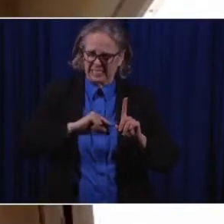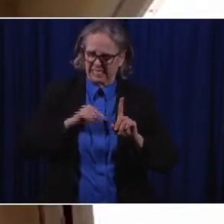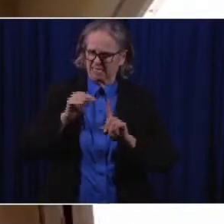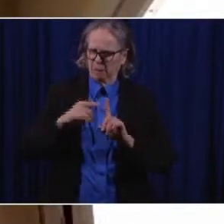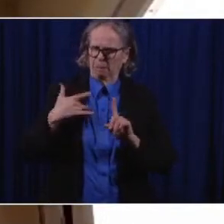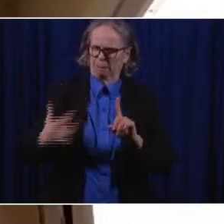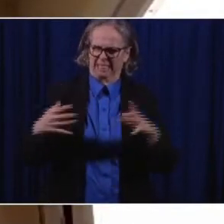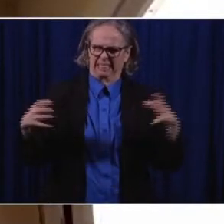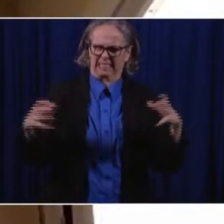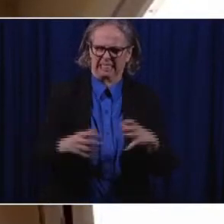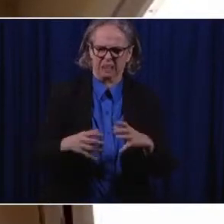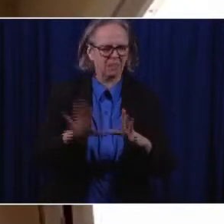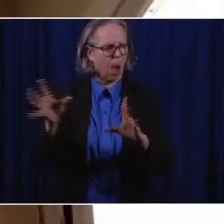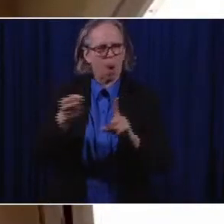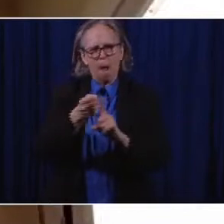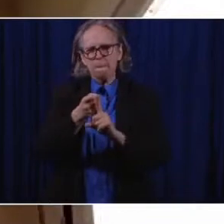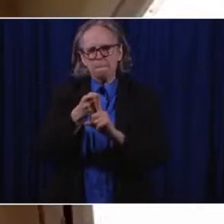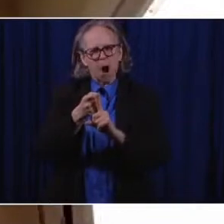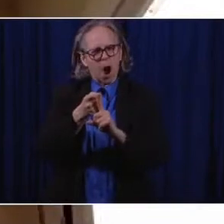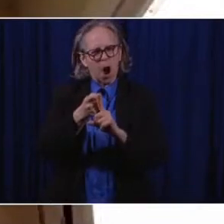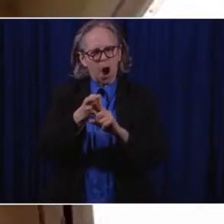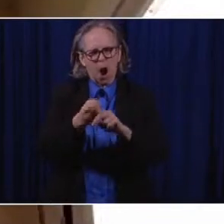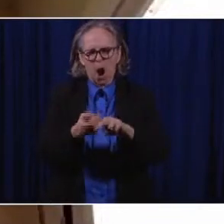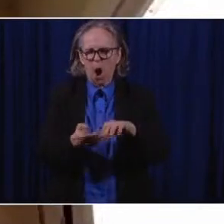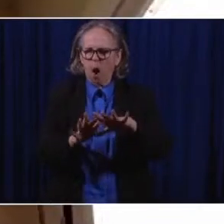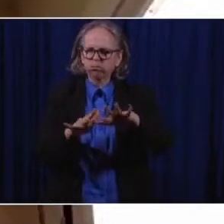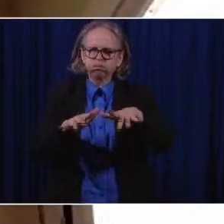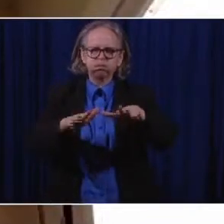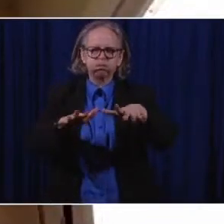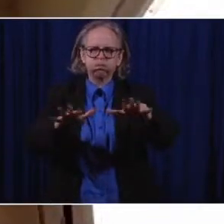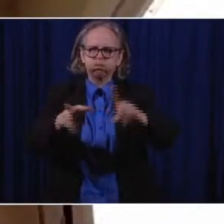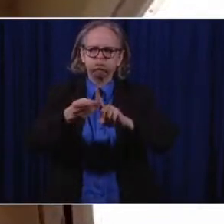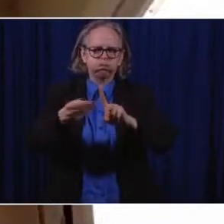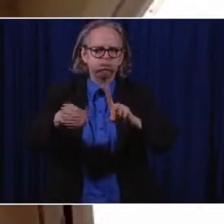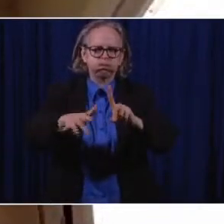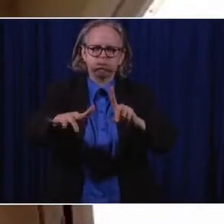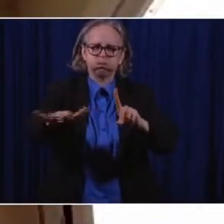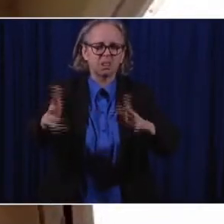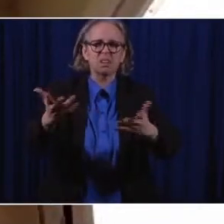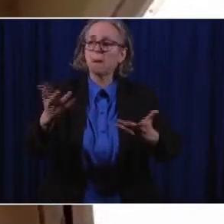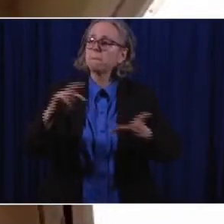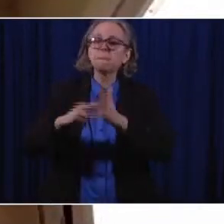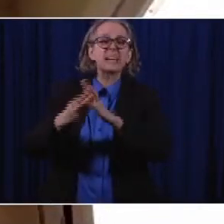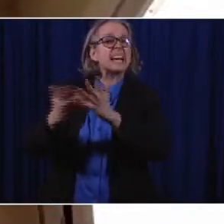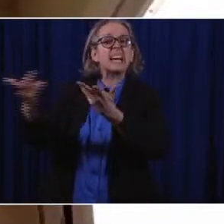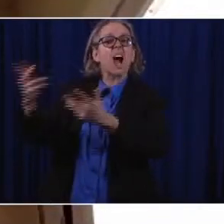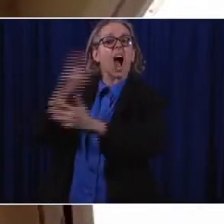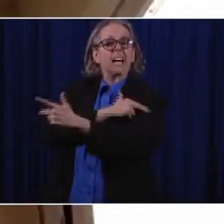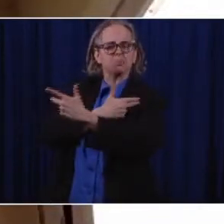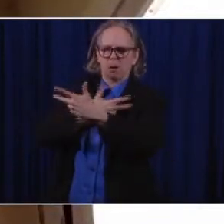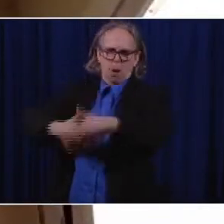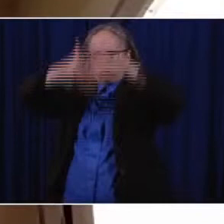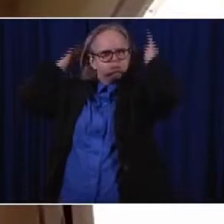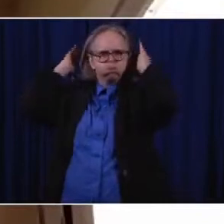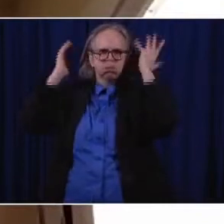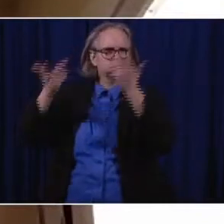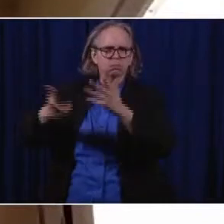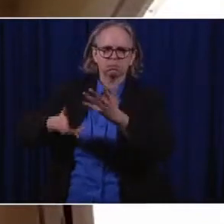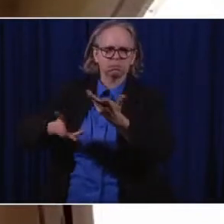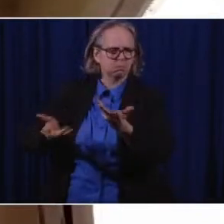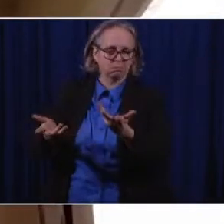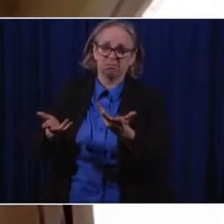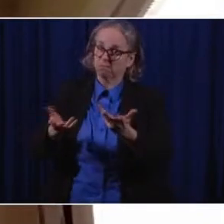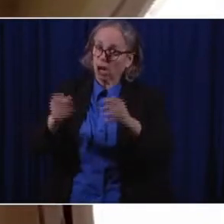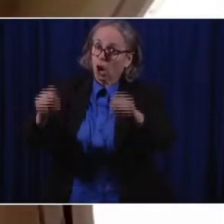impact and could actually result in our hospitals being overwhelmed. So it's very serious. Our guests